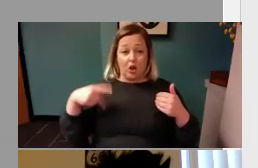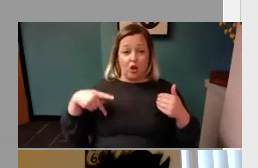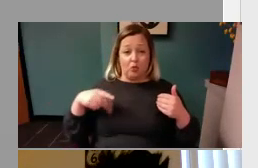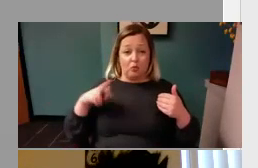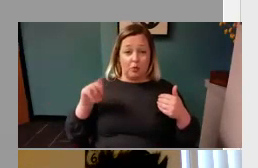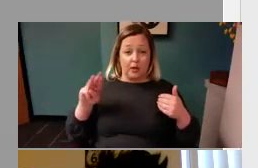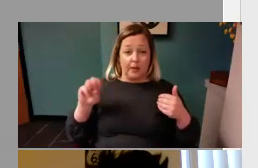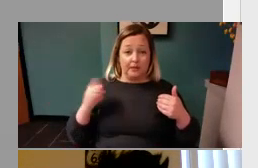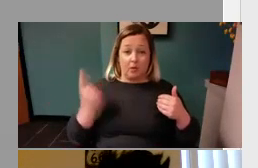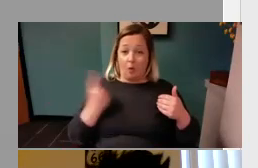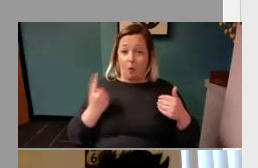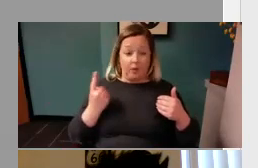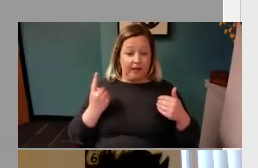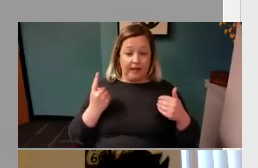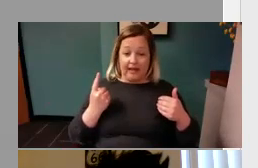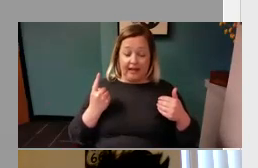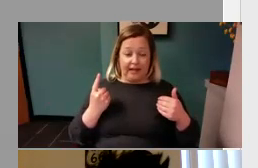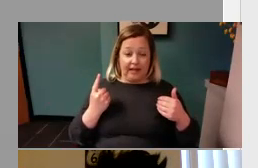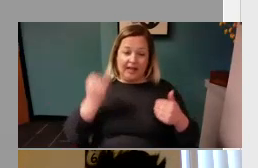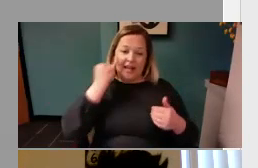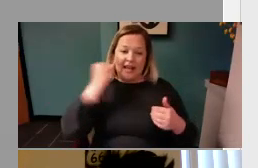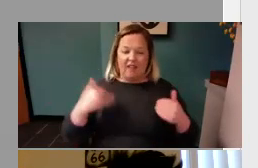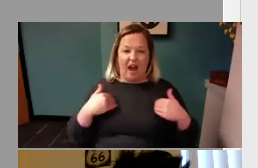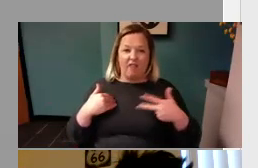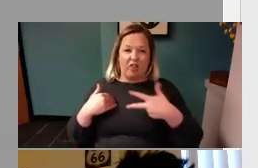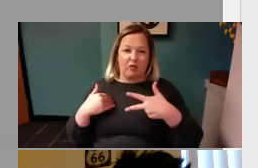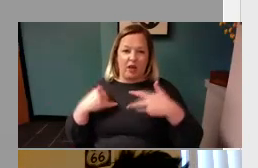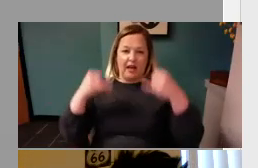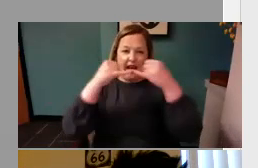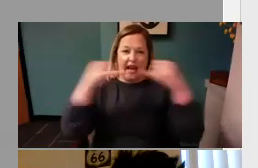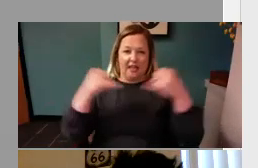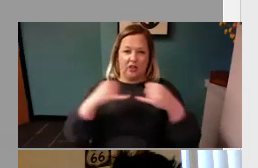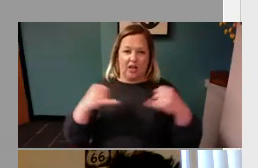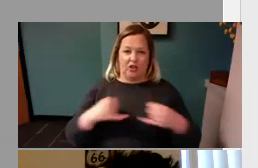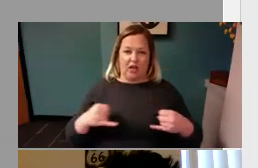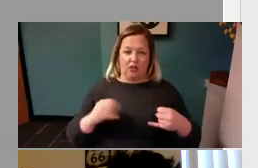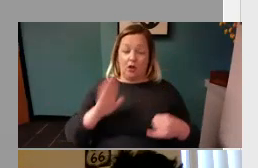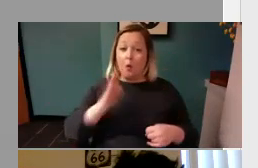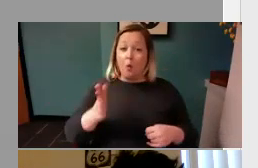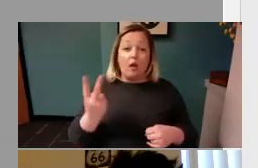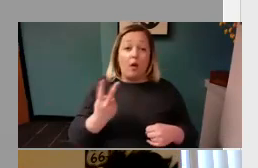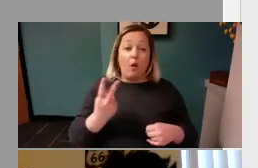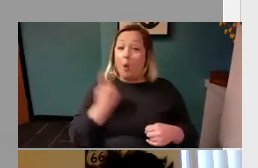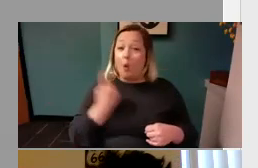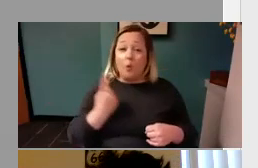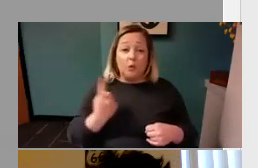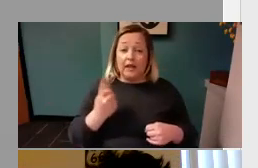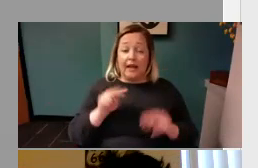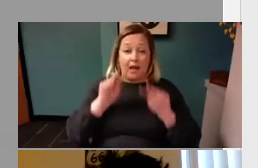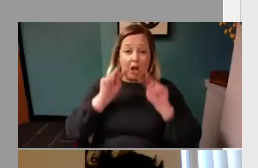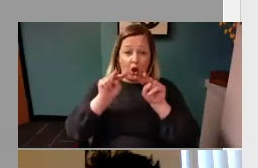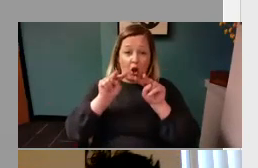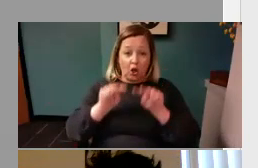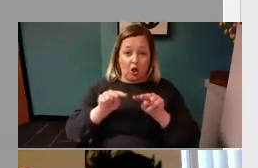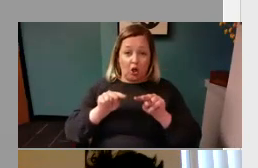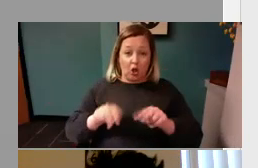here, it has an edge here, and it has this particular edge here. So it will only look at these three edges and choose the edge